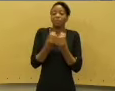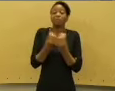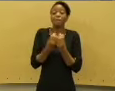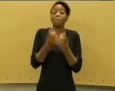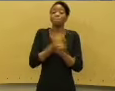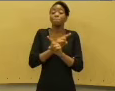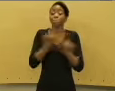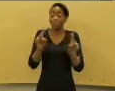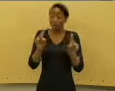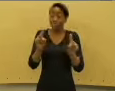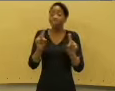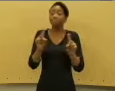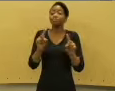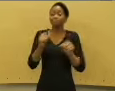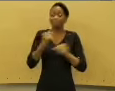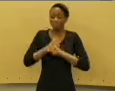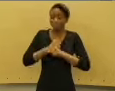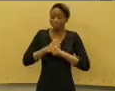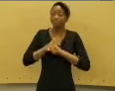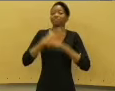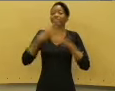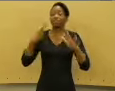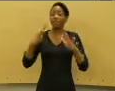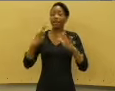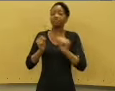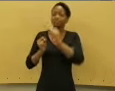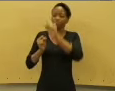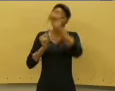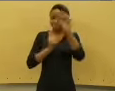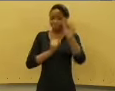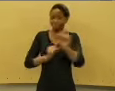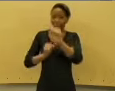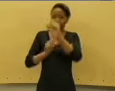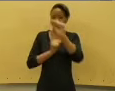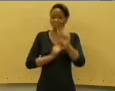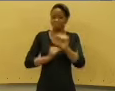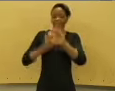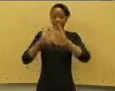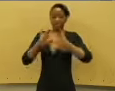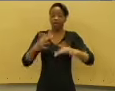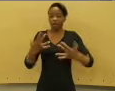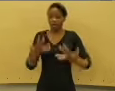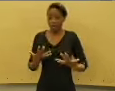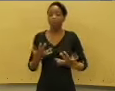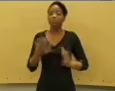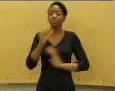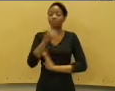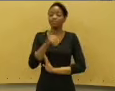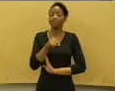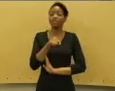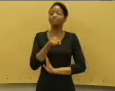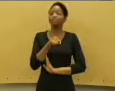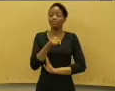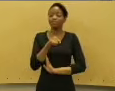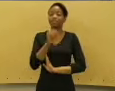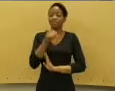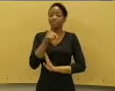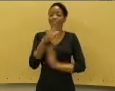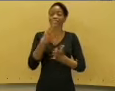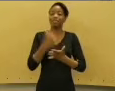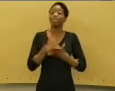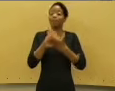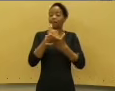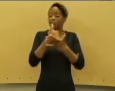start talking about how this thing that everybody's always talking about is actually interrupting your